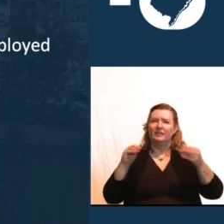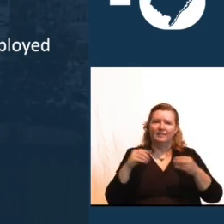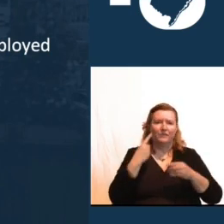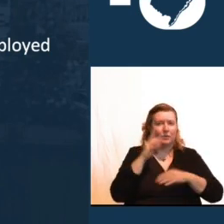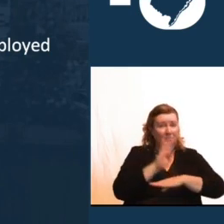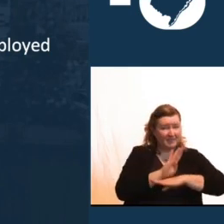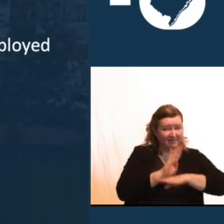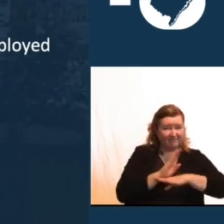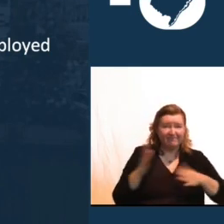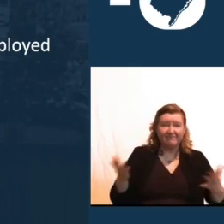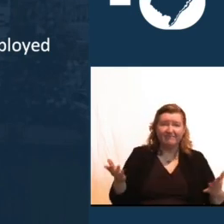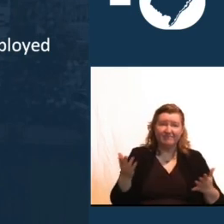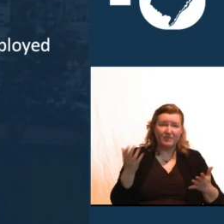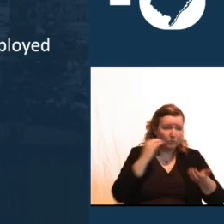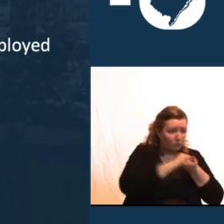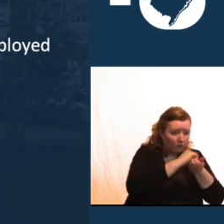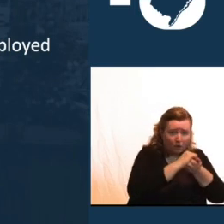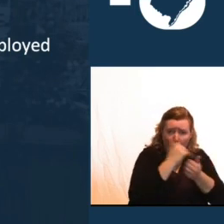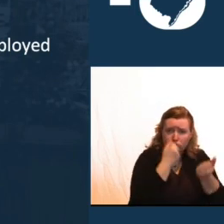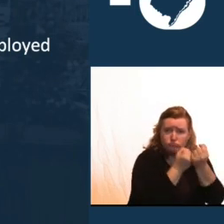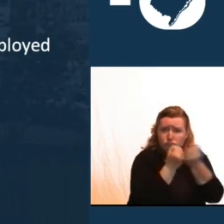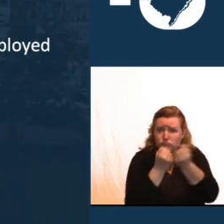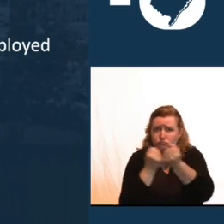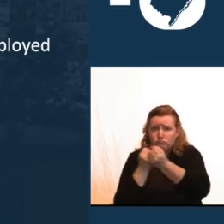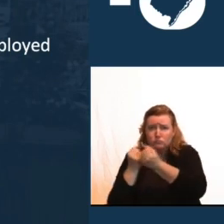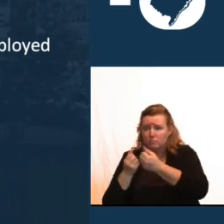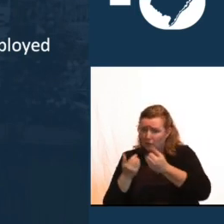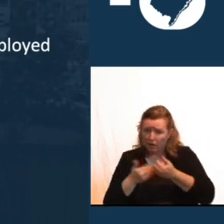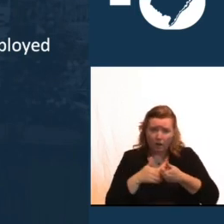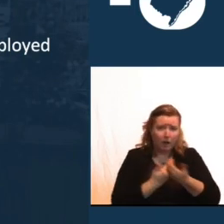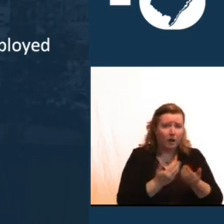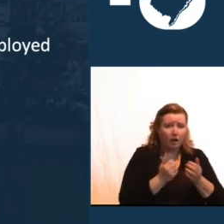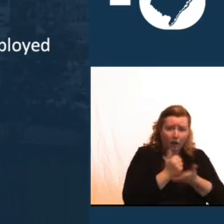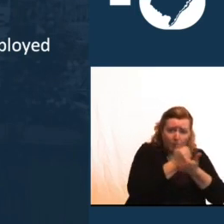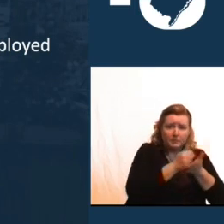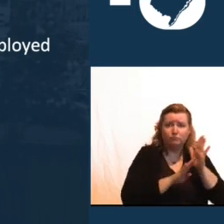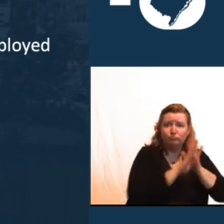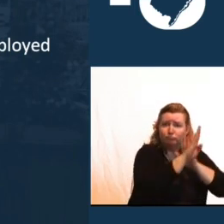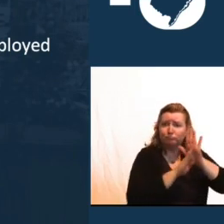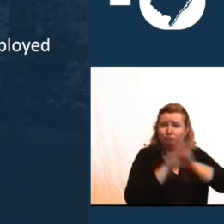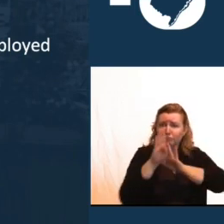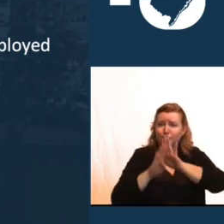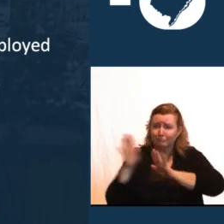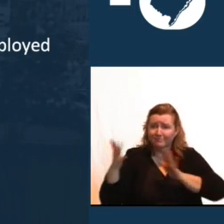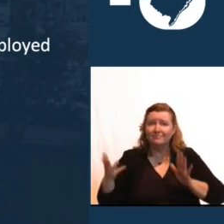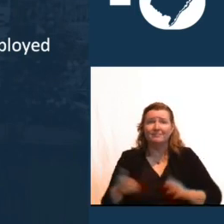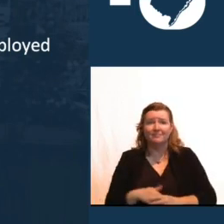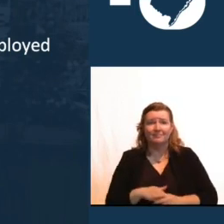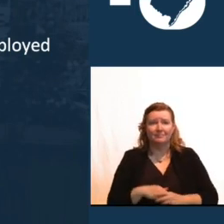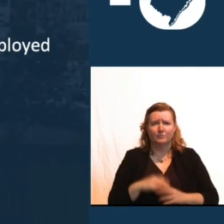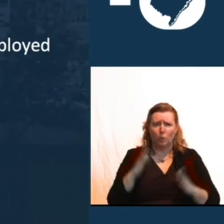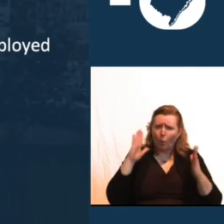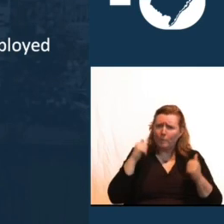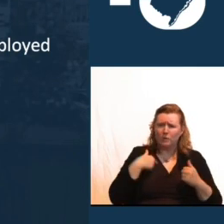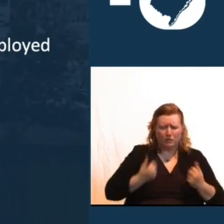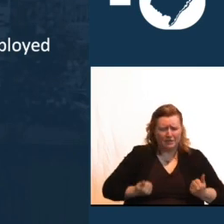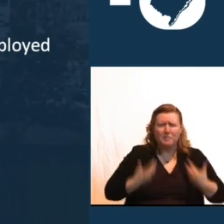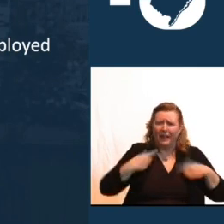importantly, I hope we inspired you to support the local small businesses in your community. Bear with me 1 second here.